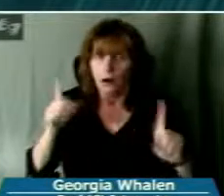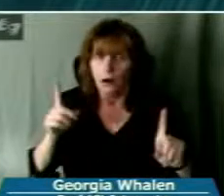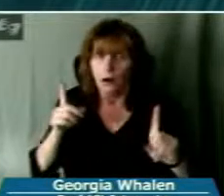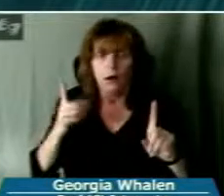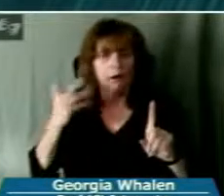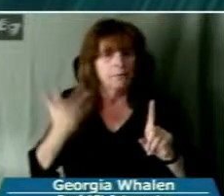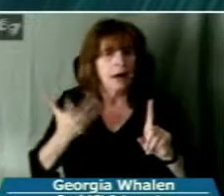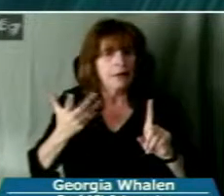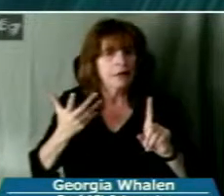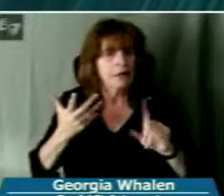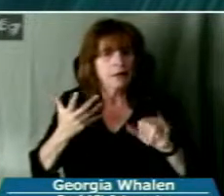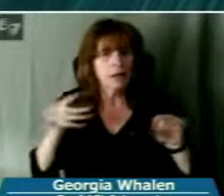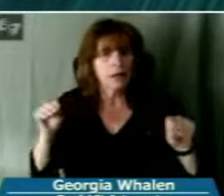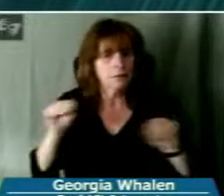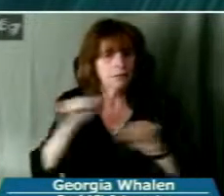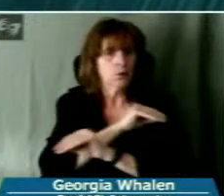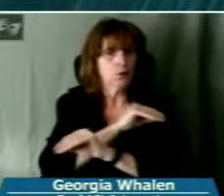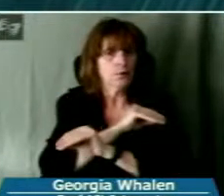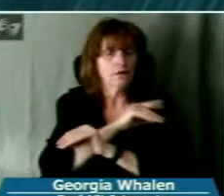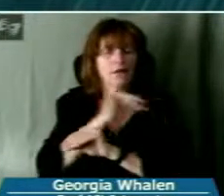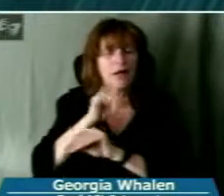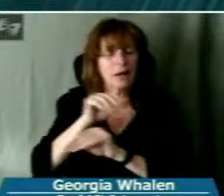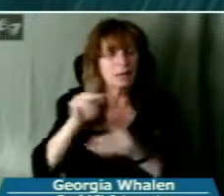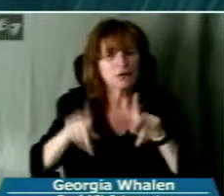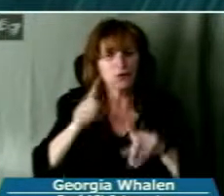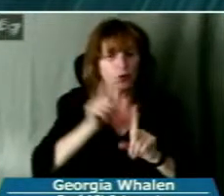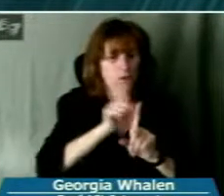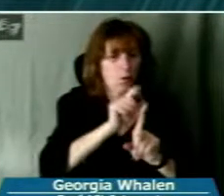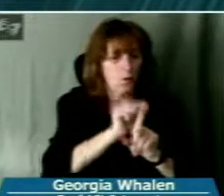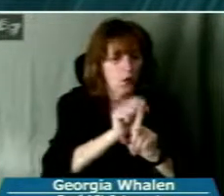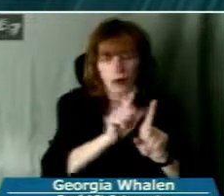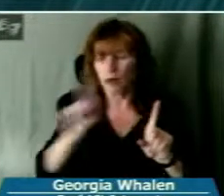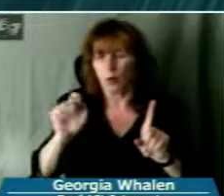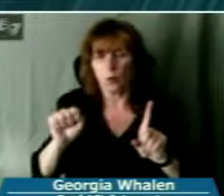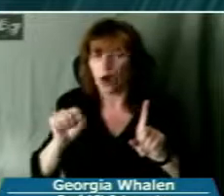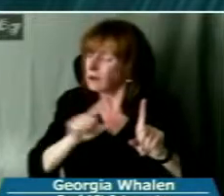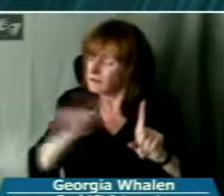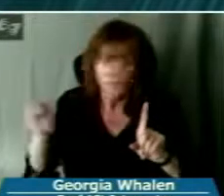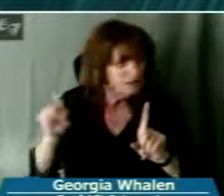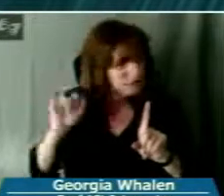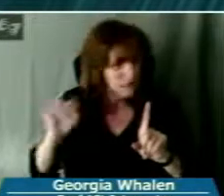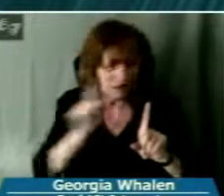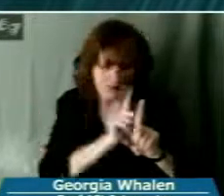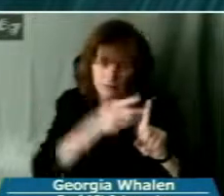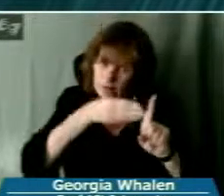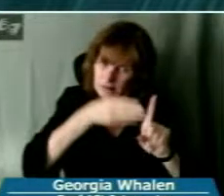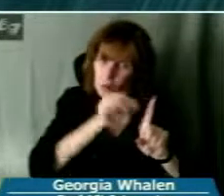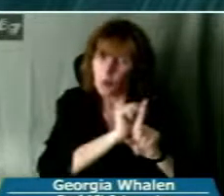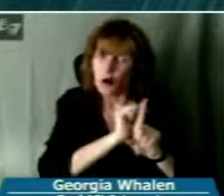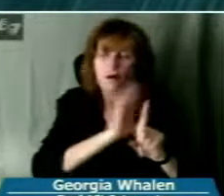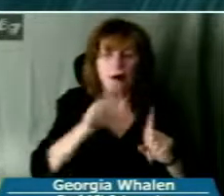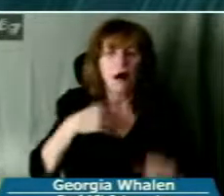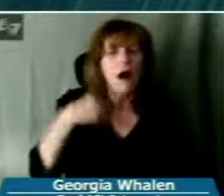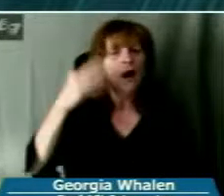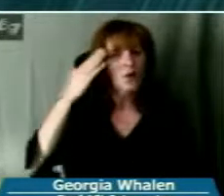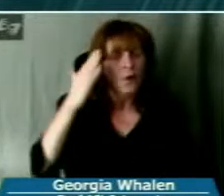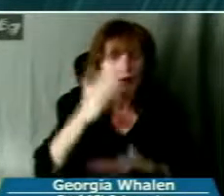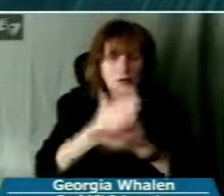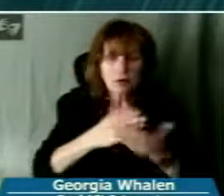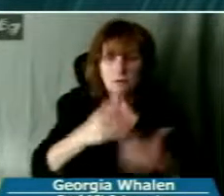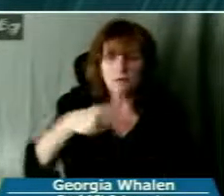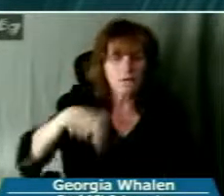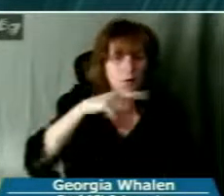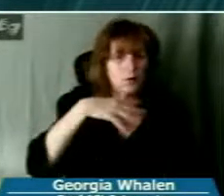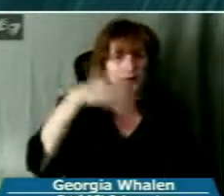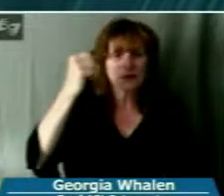screening for people coming in and out. And of course, in some of our settings, folks are very mobile. They're not required to stay inside. It's not a locked